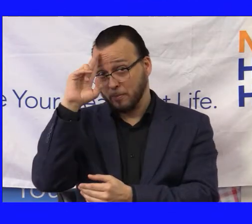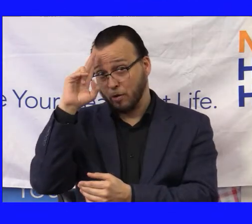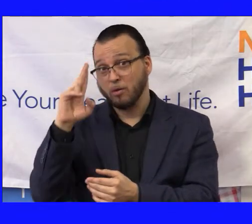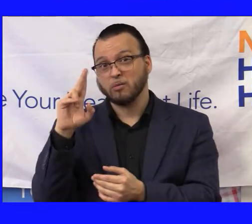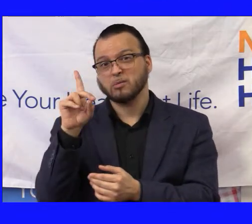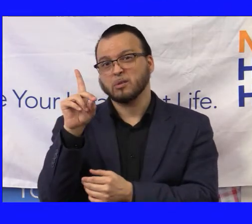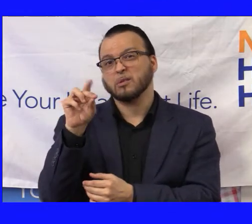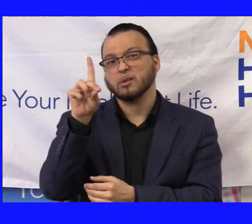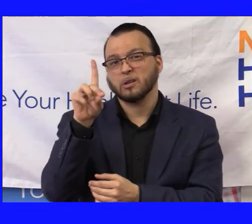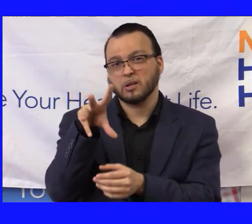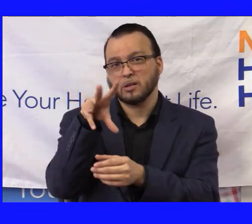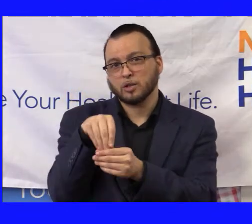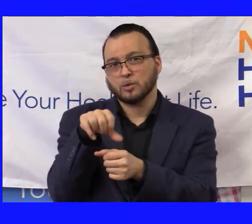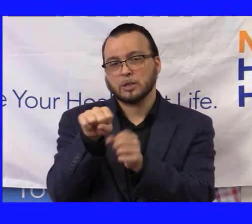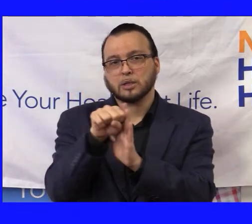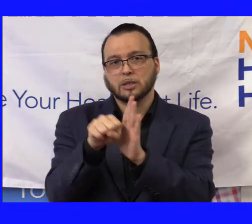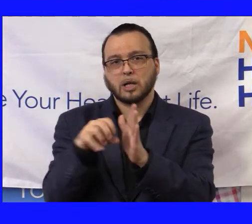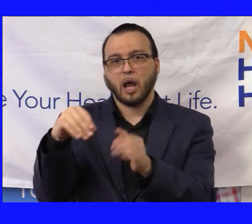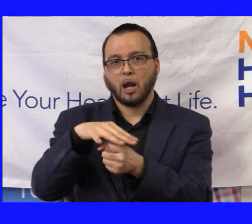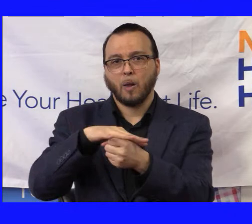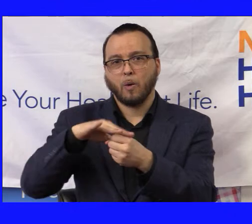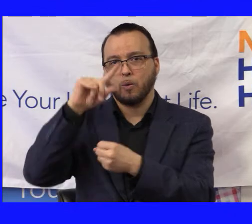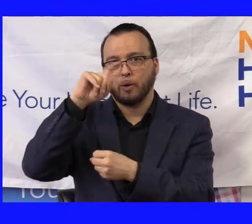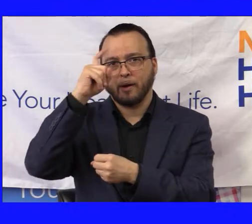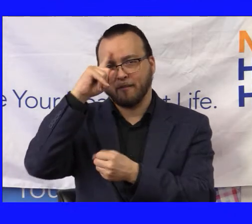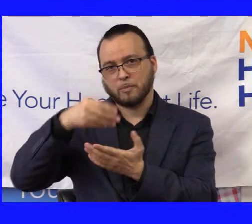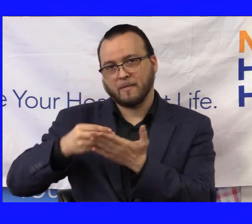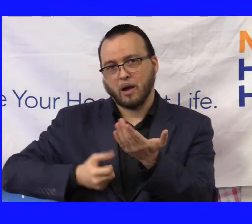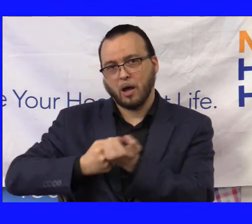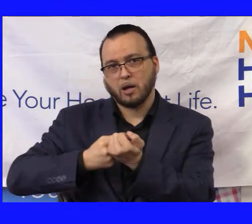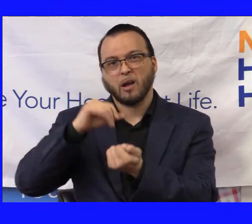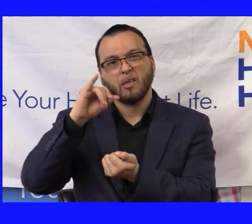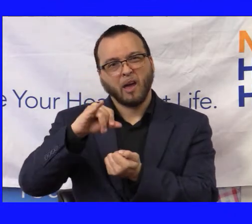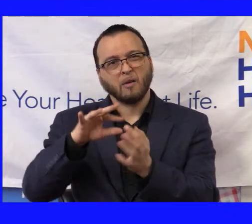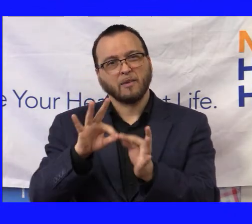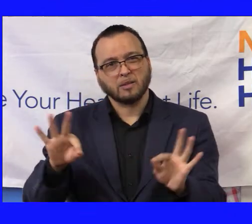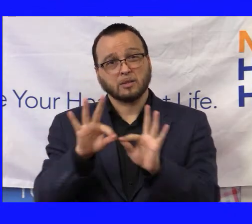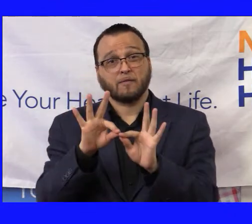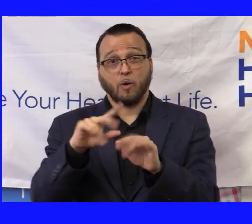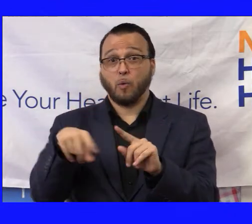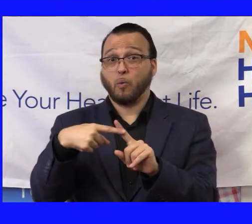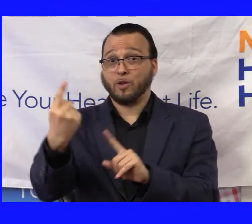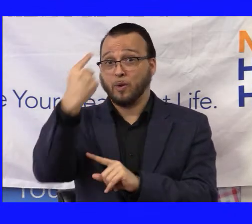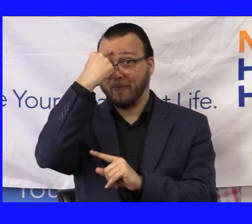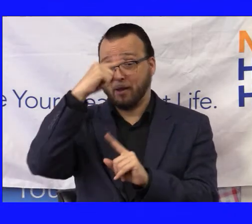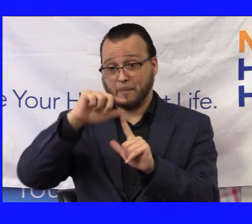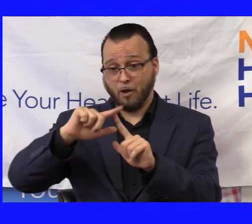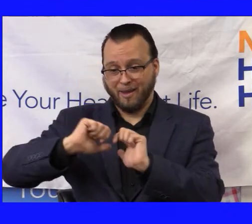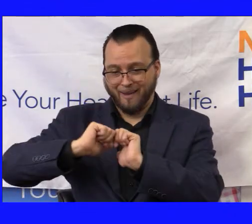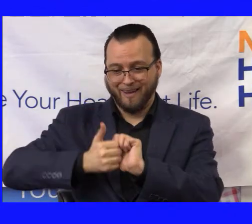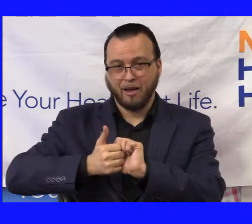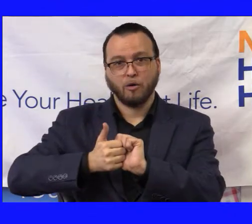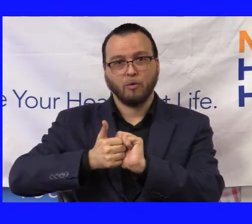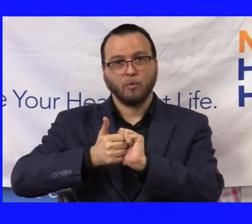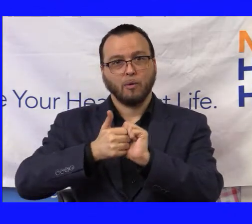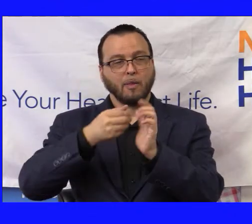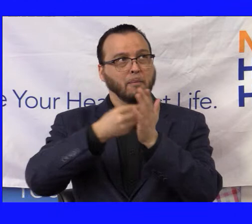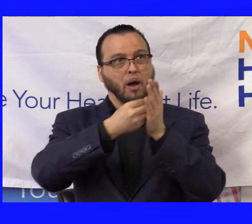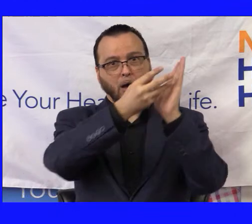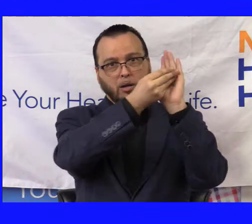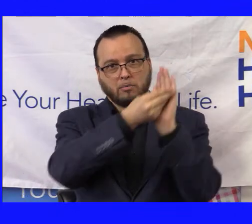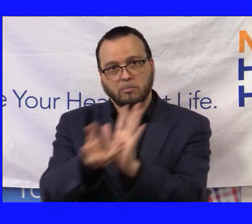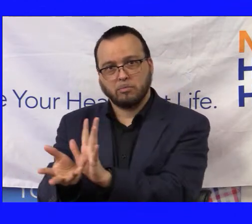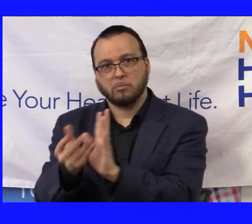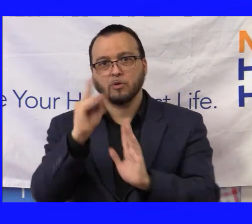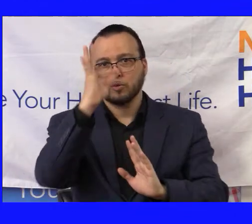did include state and local government funding, which was extremely significant when you think about it in terms of this cascade, federal money going